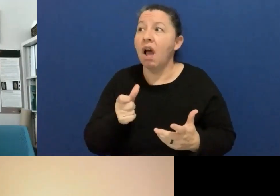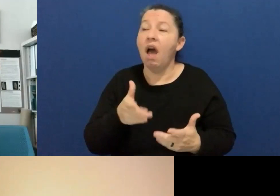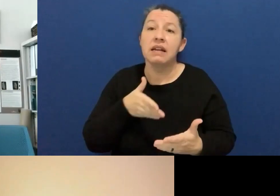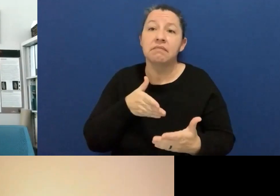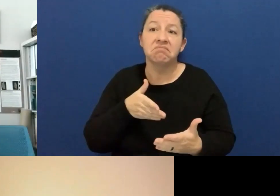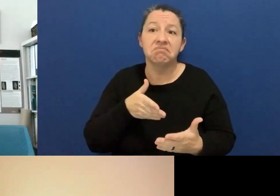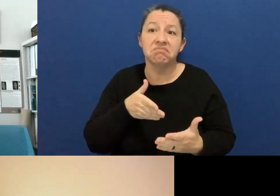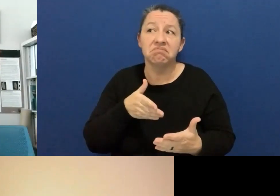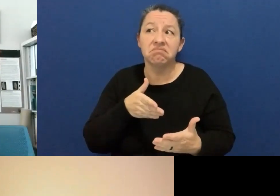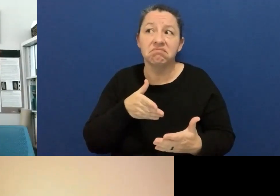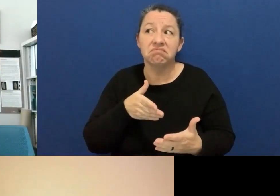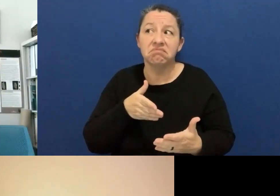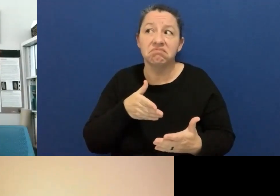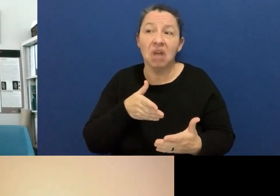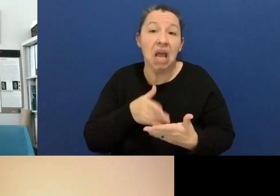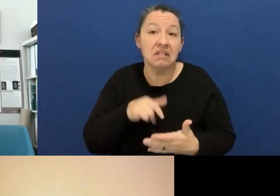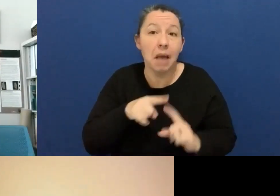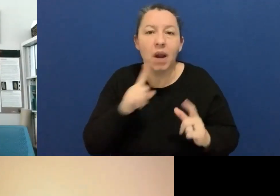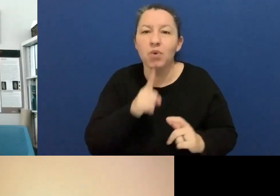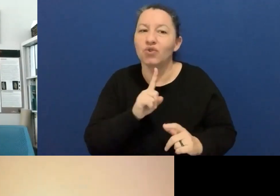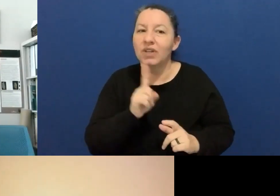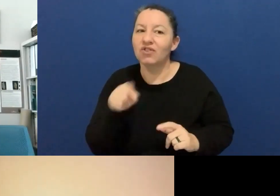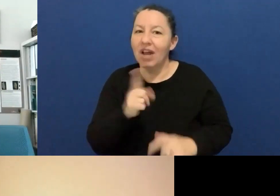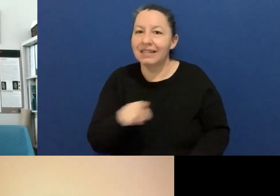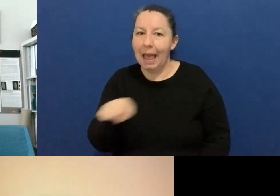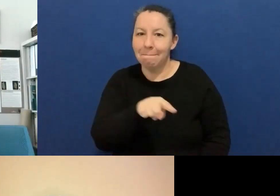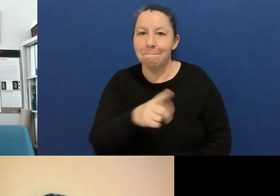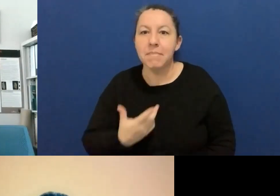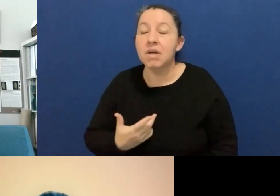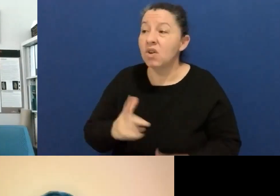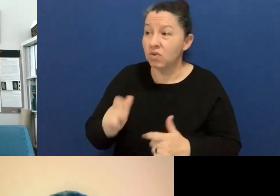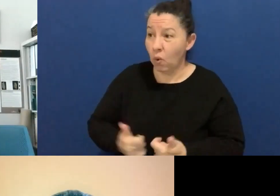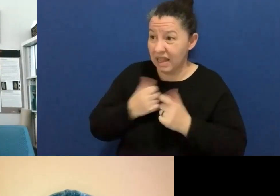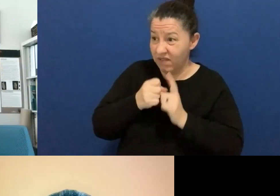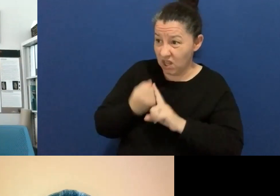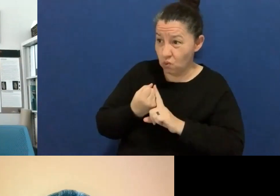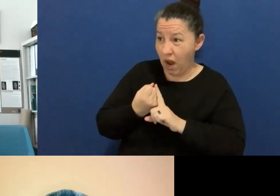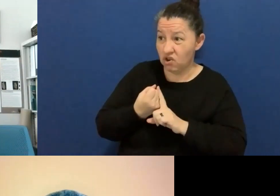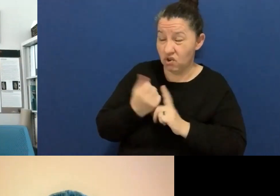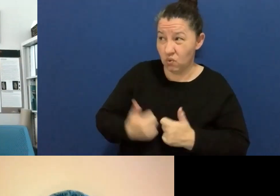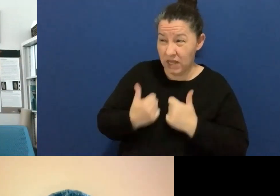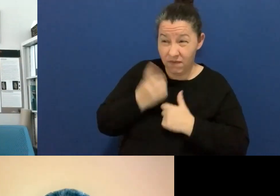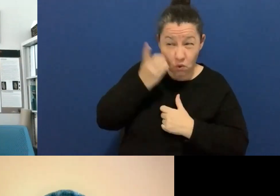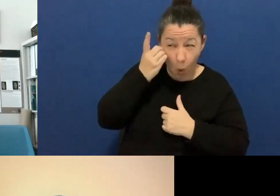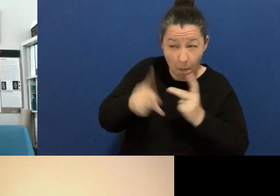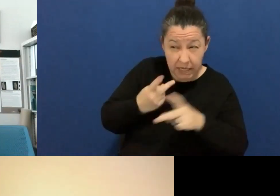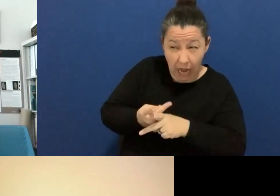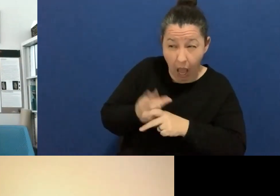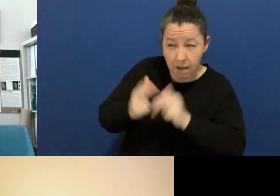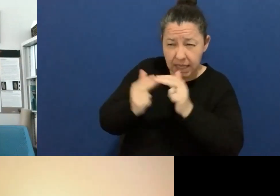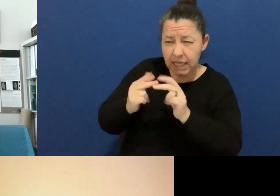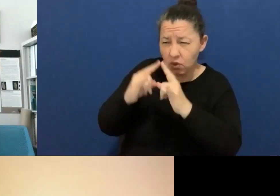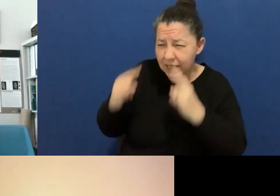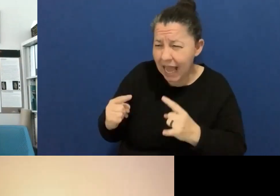men. So the living conditions, are these sort of like, are you in dormitory style buildings? Are they tents? How are these